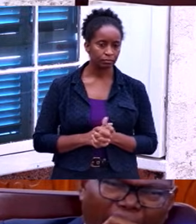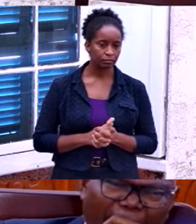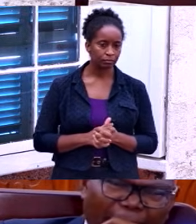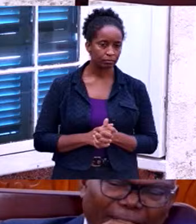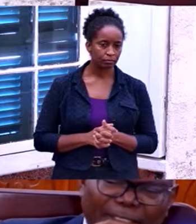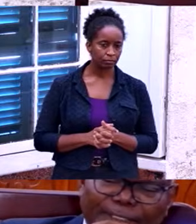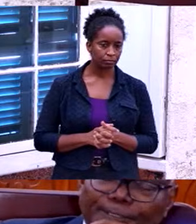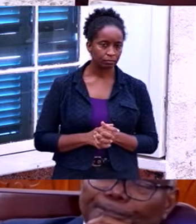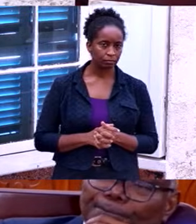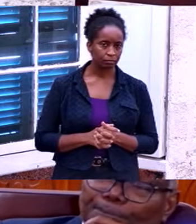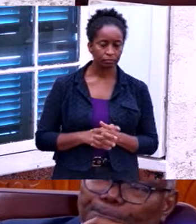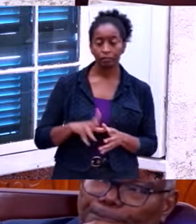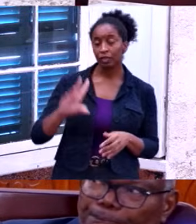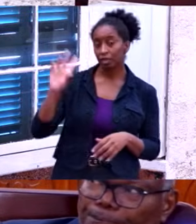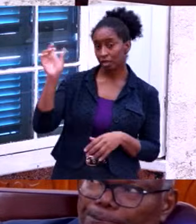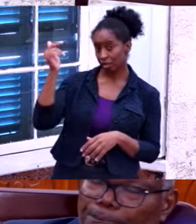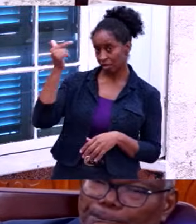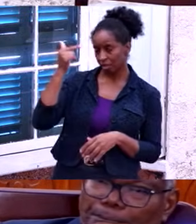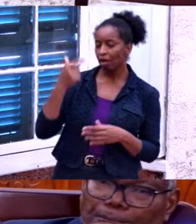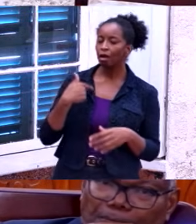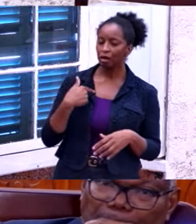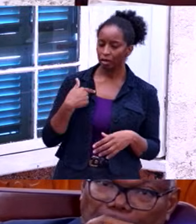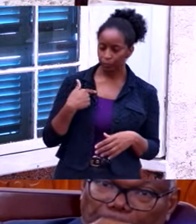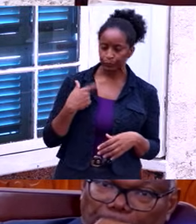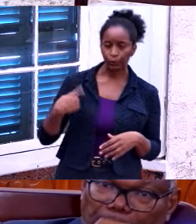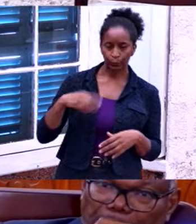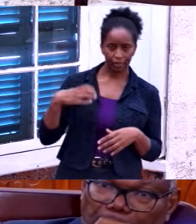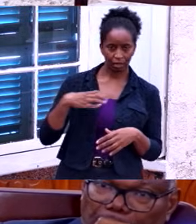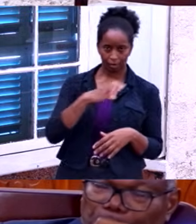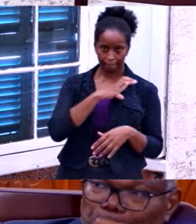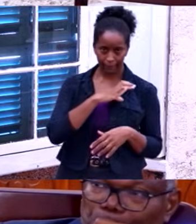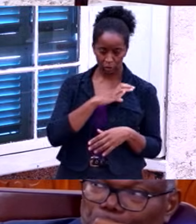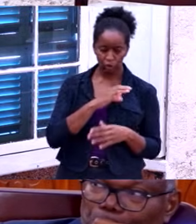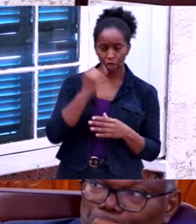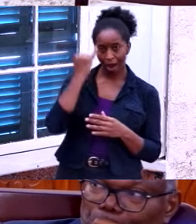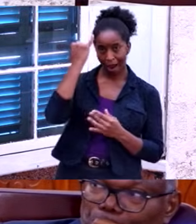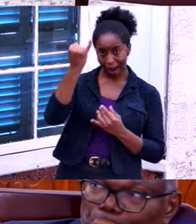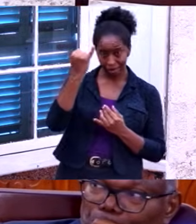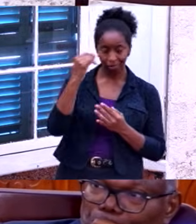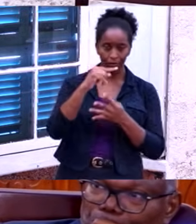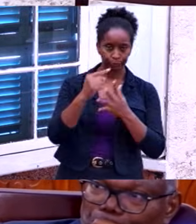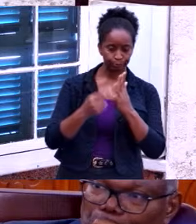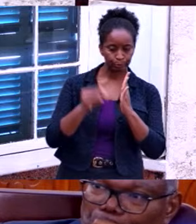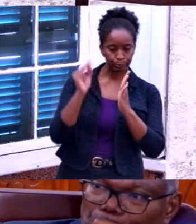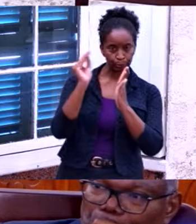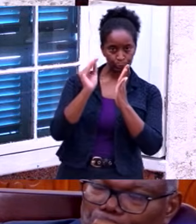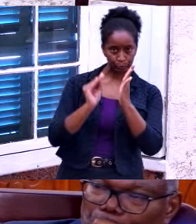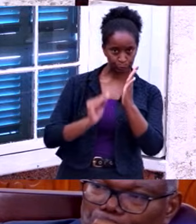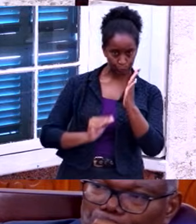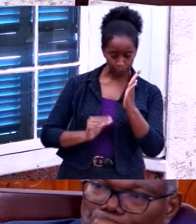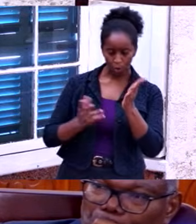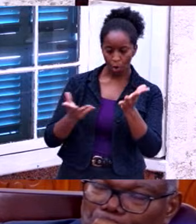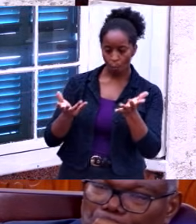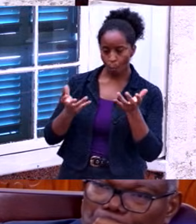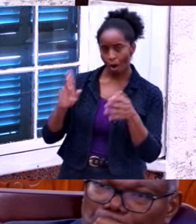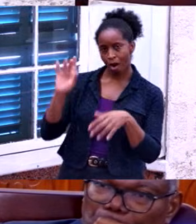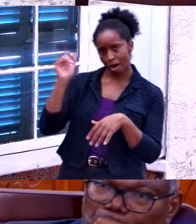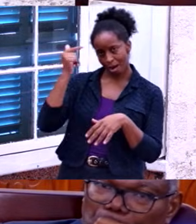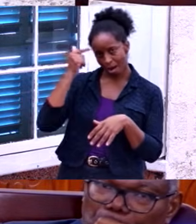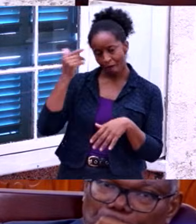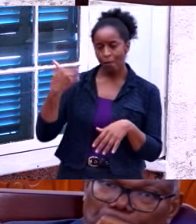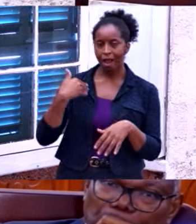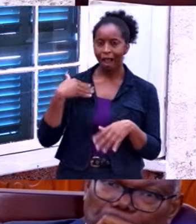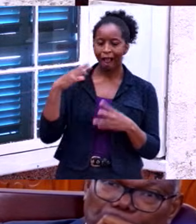choice. That is the important thing, that the government has choice, and we have been transparent